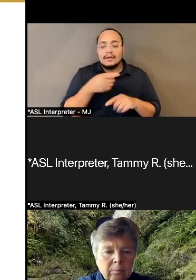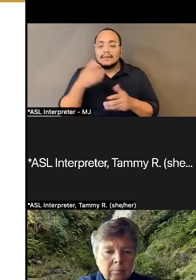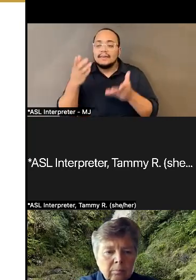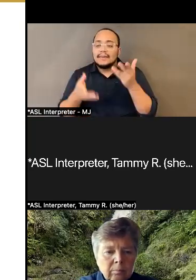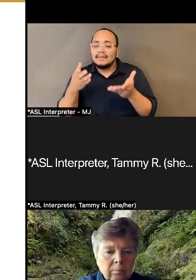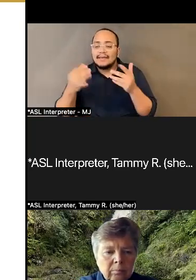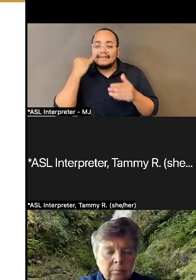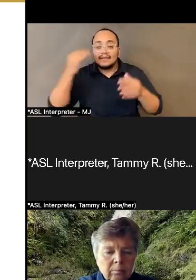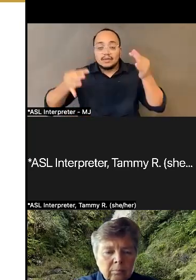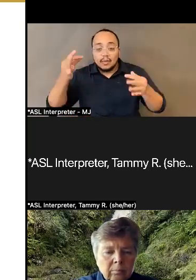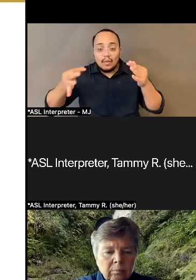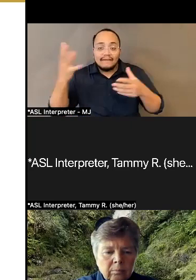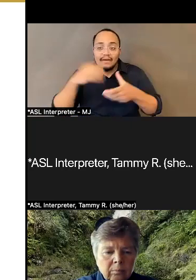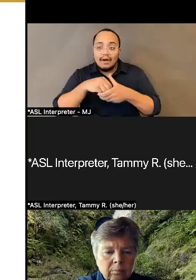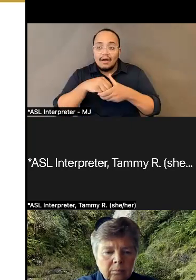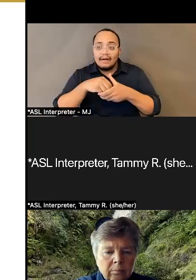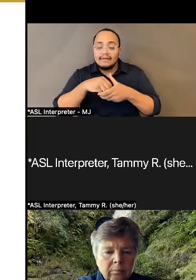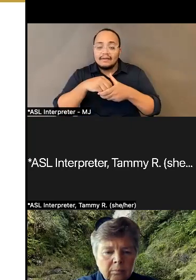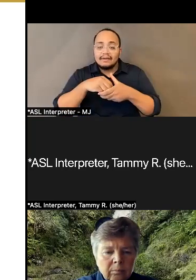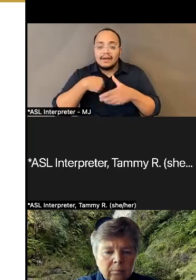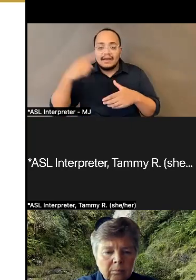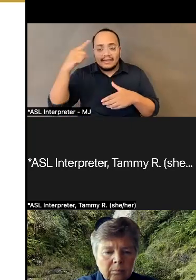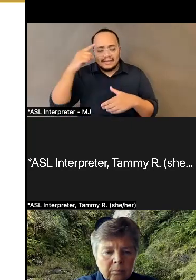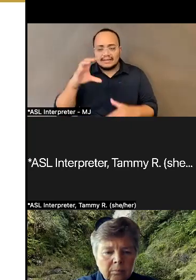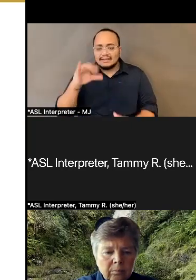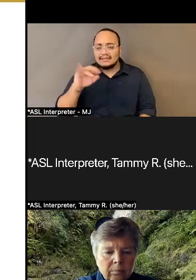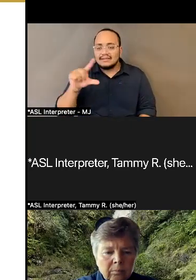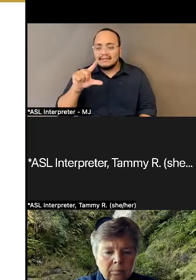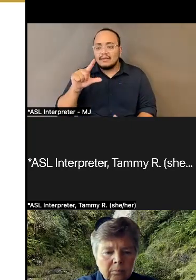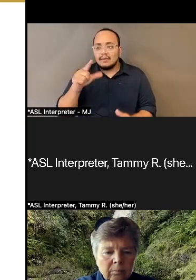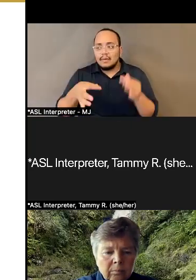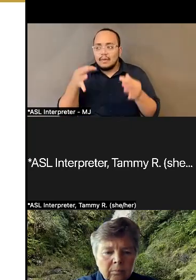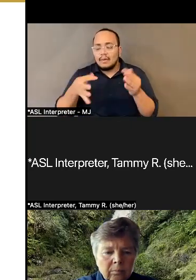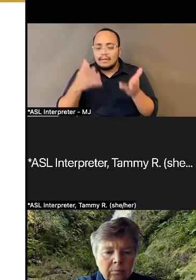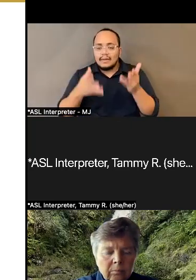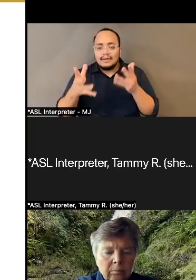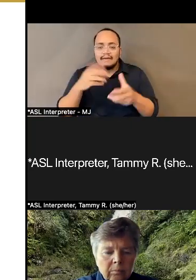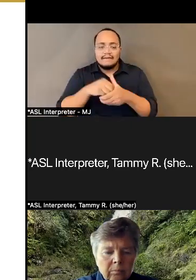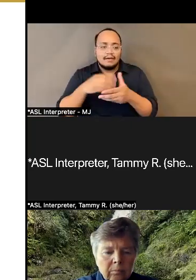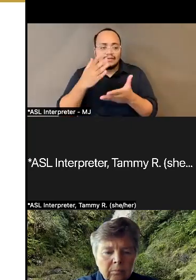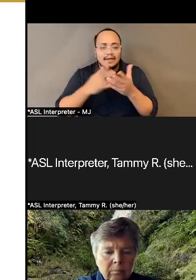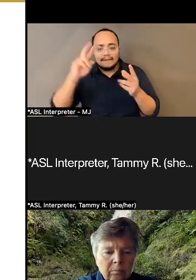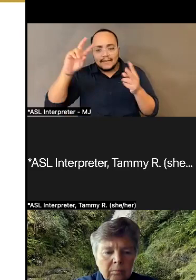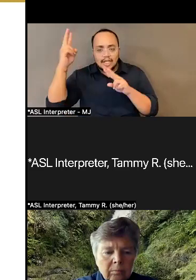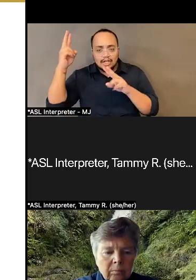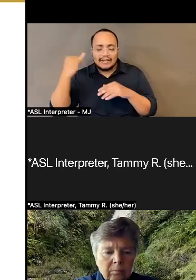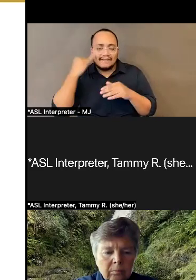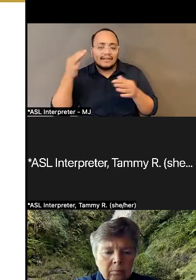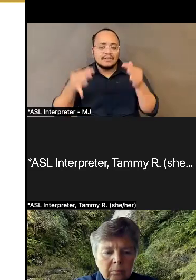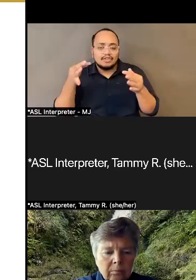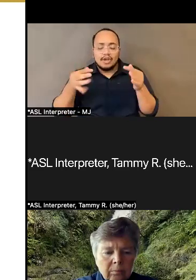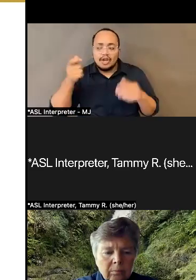court involvement, like even in a civil court, it might cause some sort of like maybe misunderstanding if the judge is not necessarily up